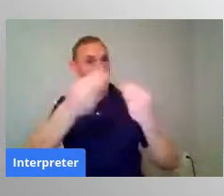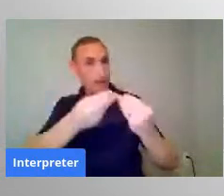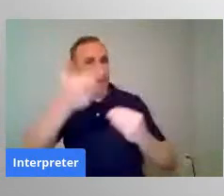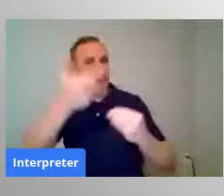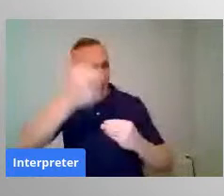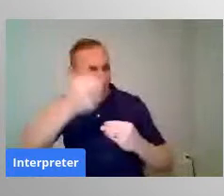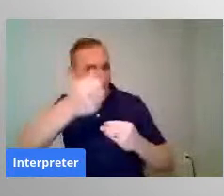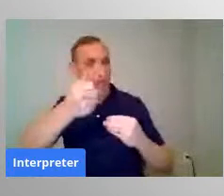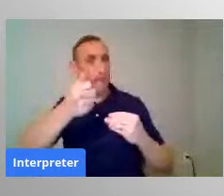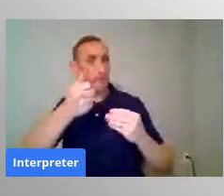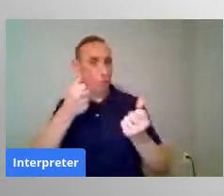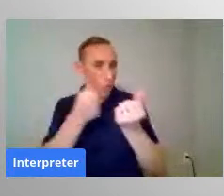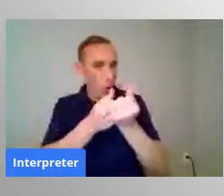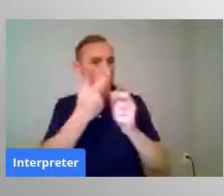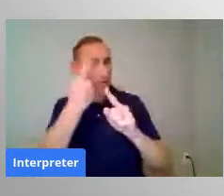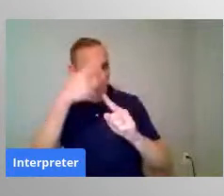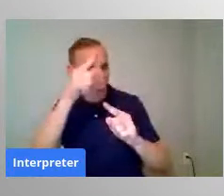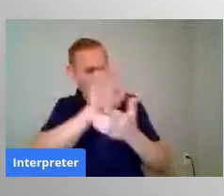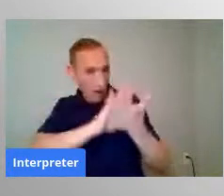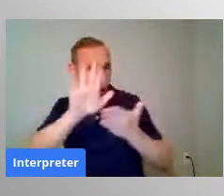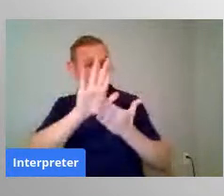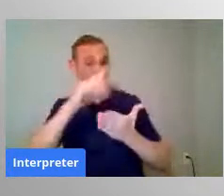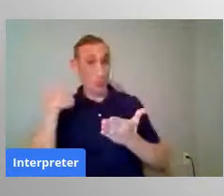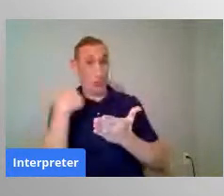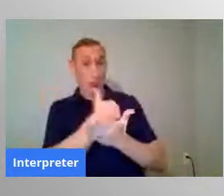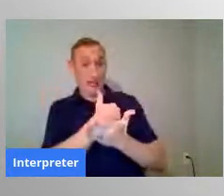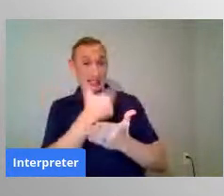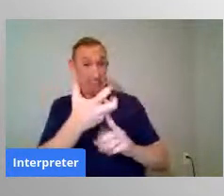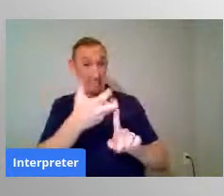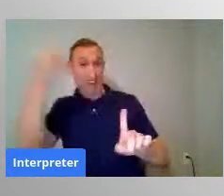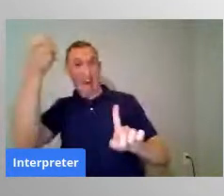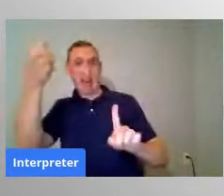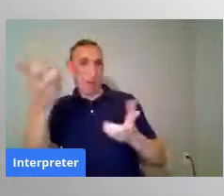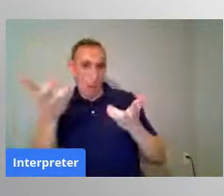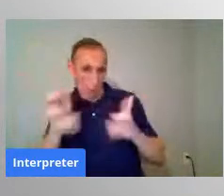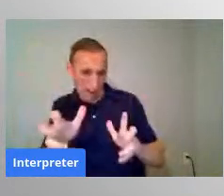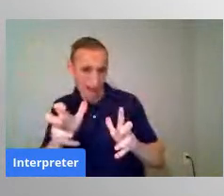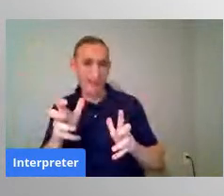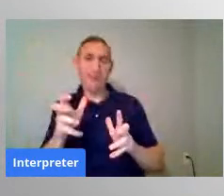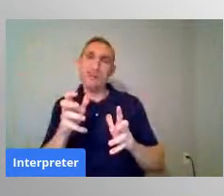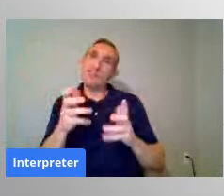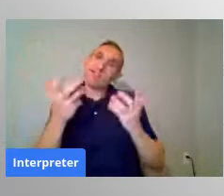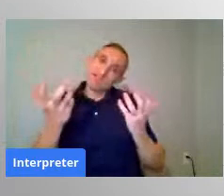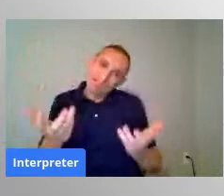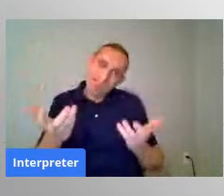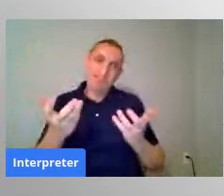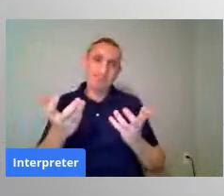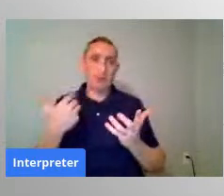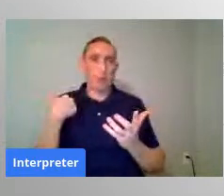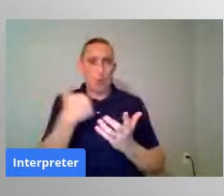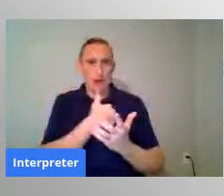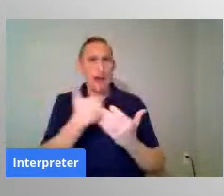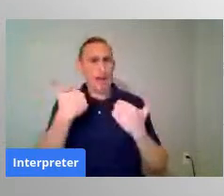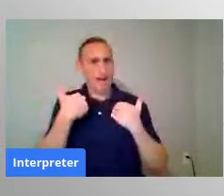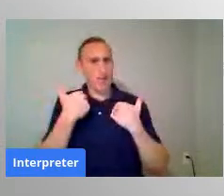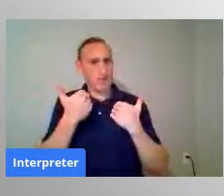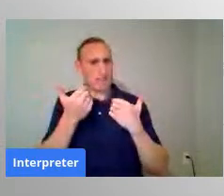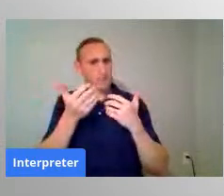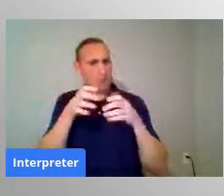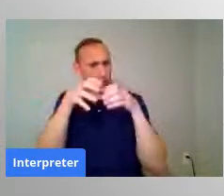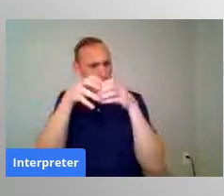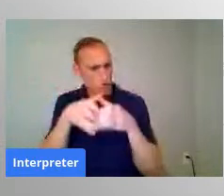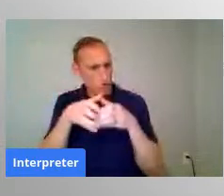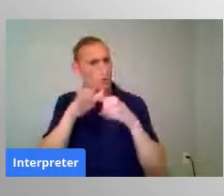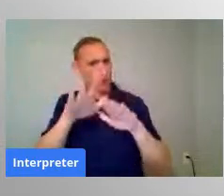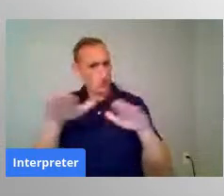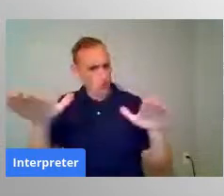the bathwater. So we have a population of children, many of whom I know that have football scholarships. And I've looked back and asked